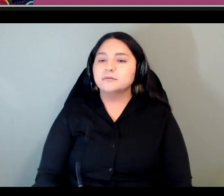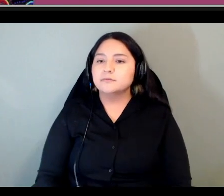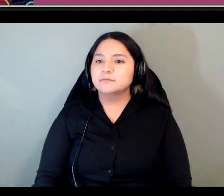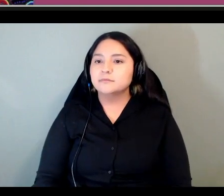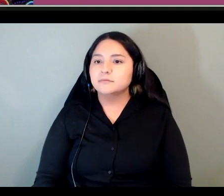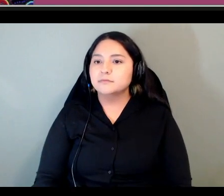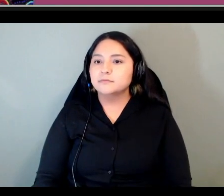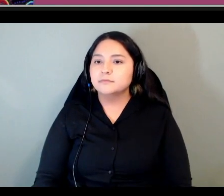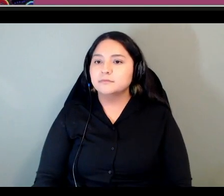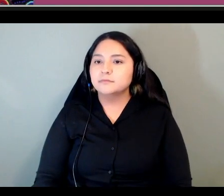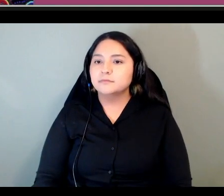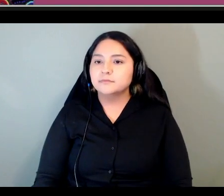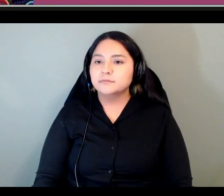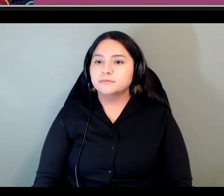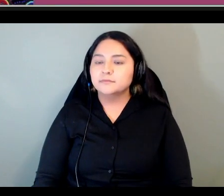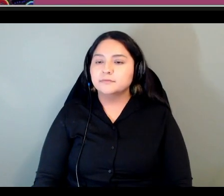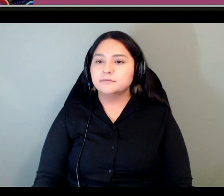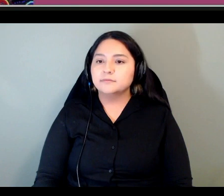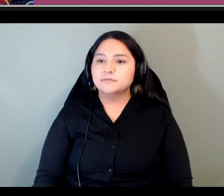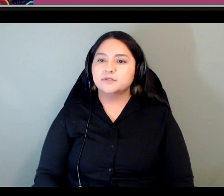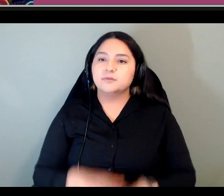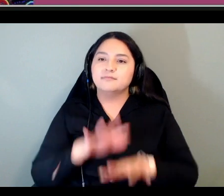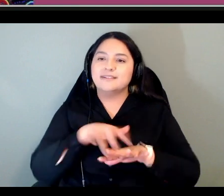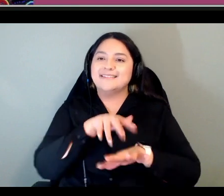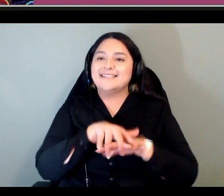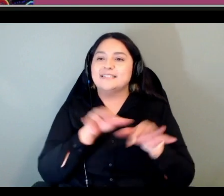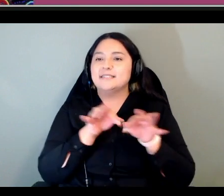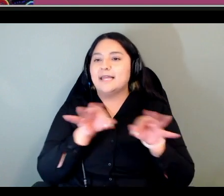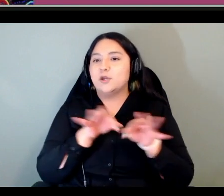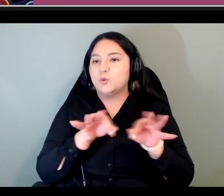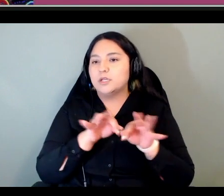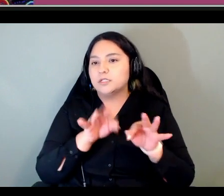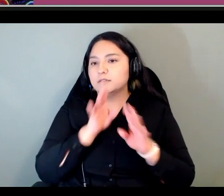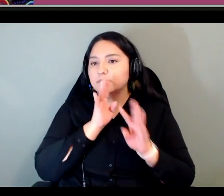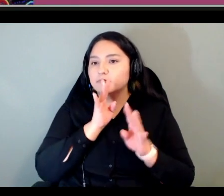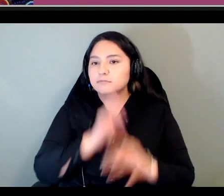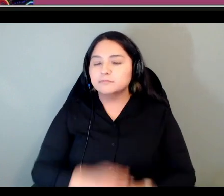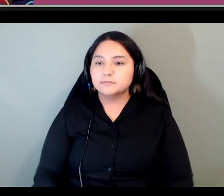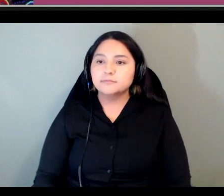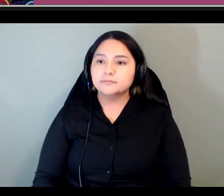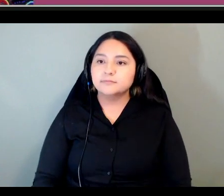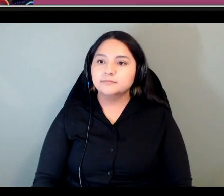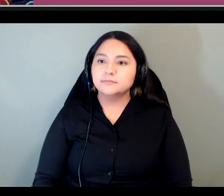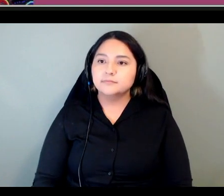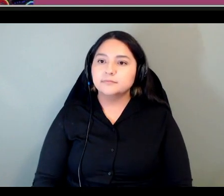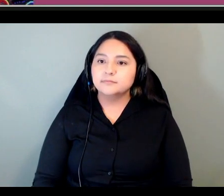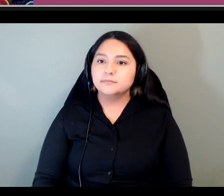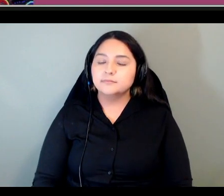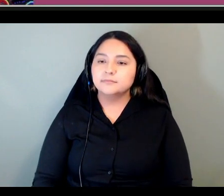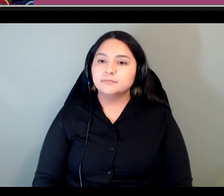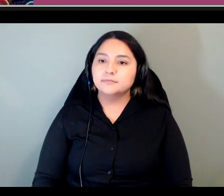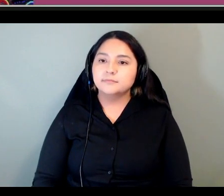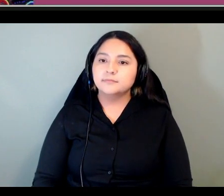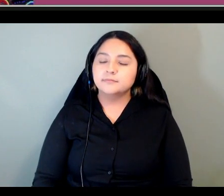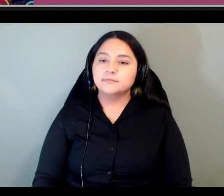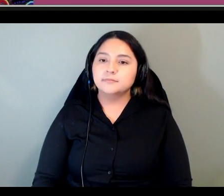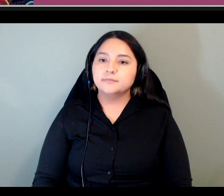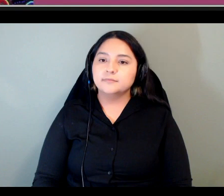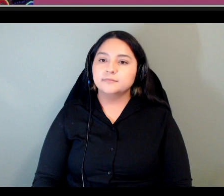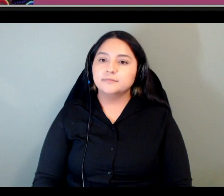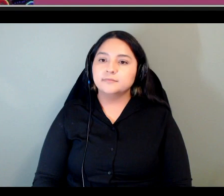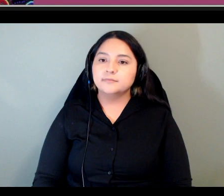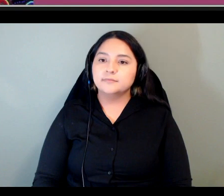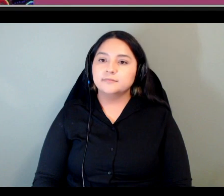Bonjour, kichimane kichia marsidi tuan per kakio le moro taka e chikanoch. Ega wichi hinan per mia toskiak per